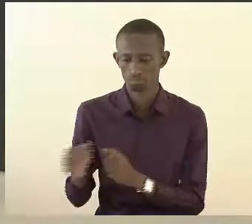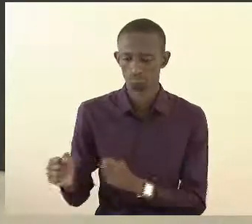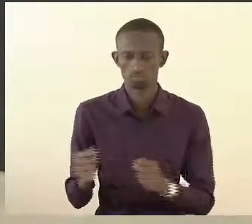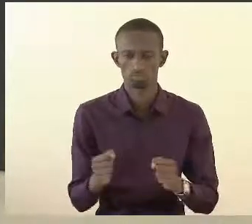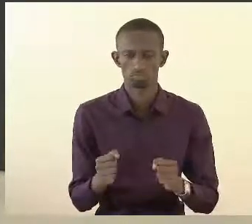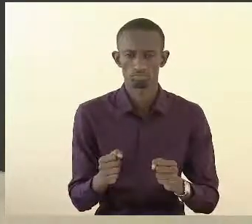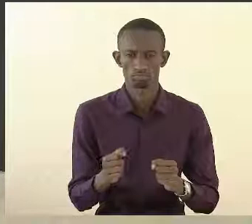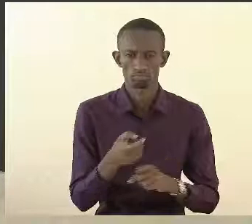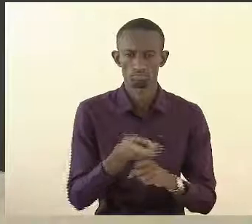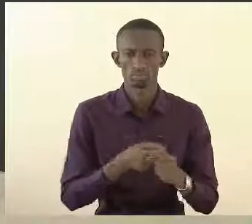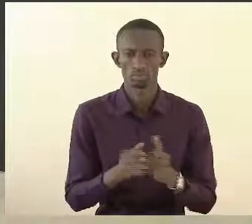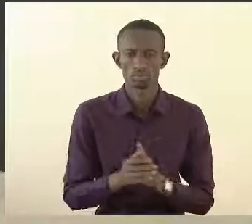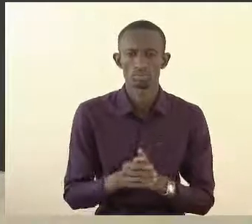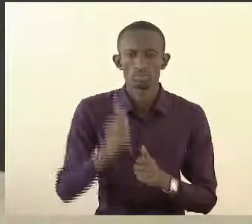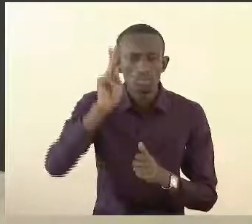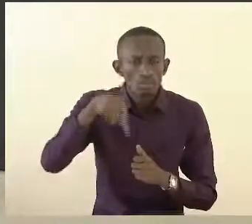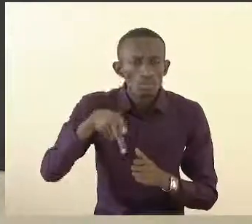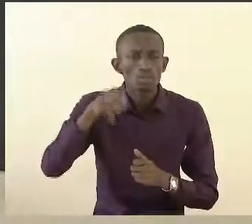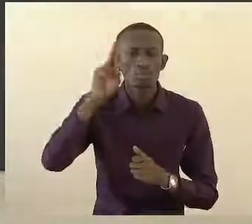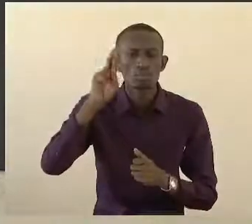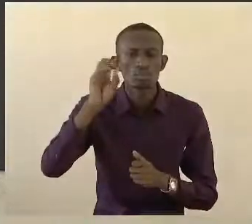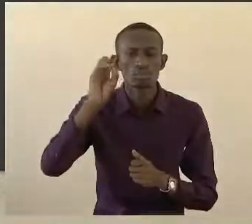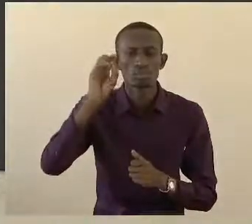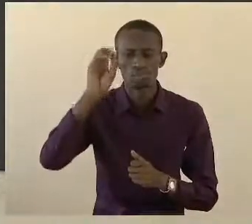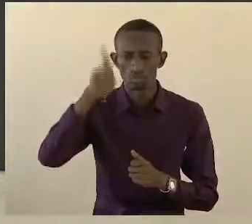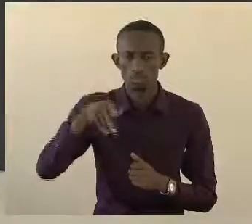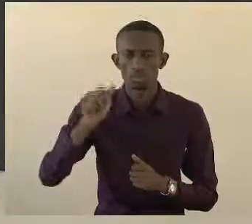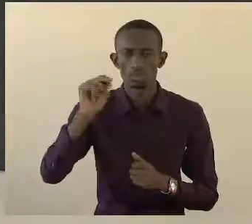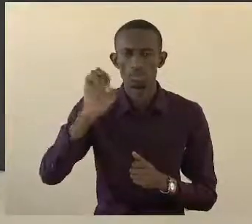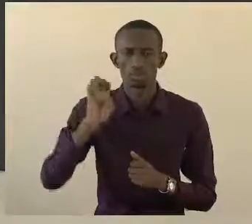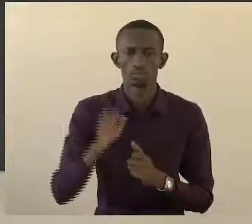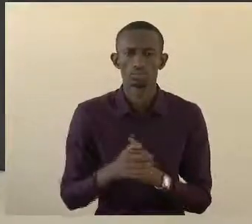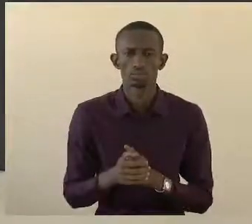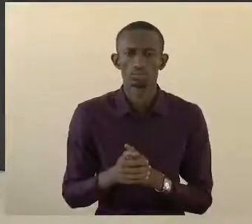1-ol to propanol.